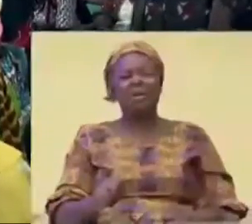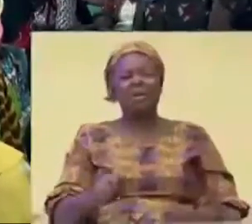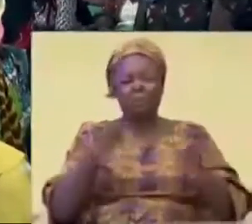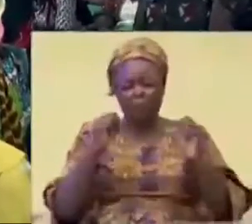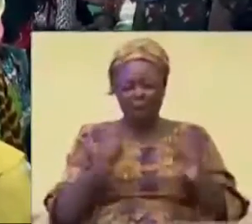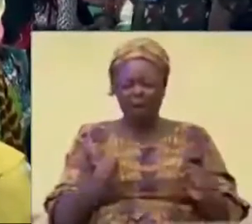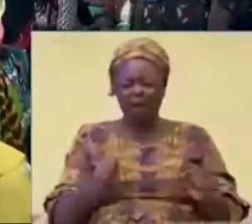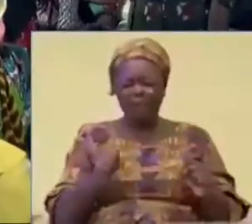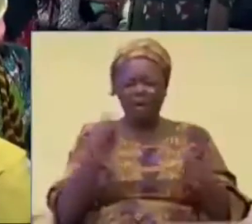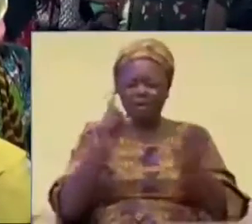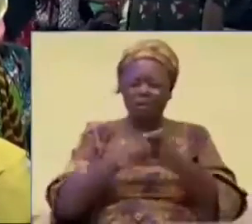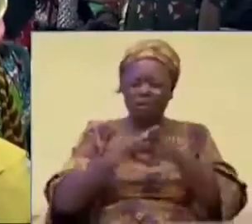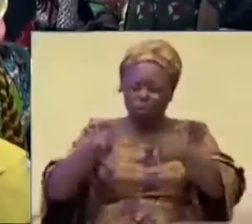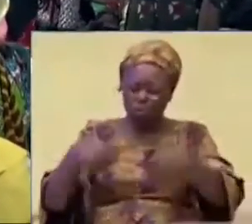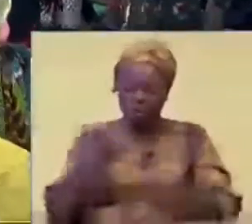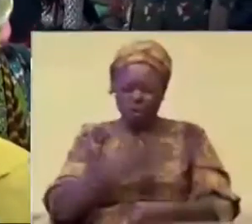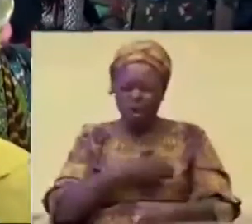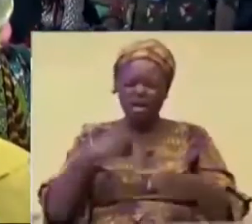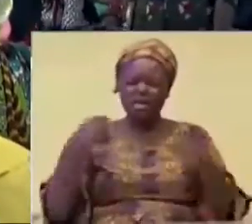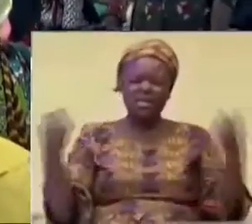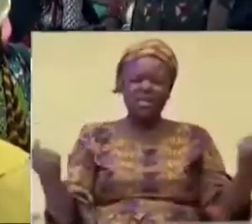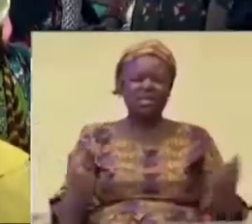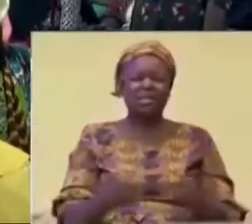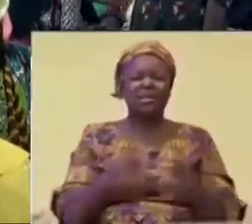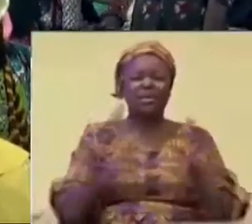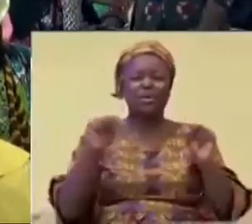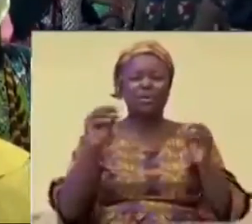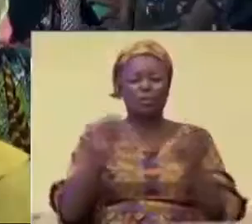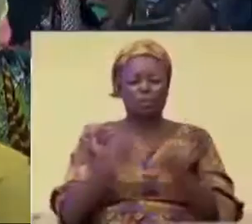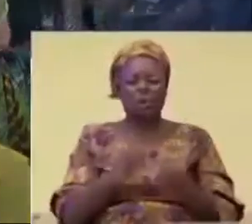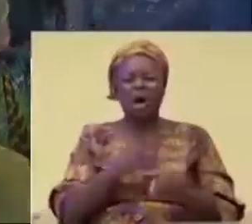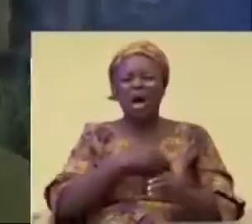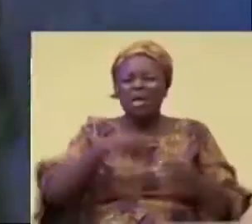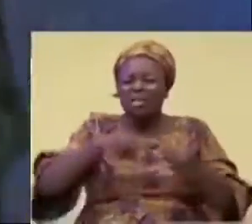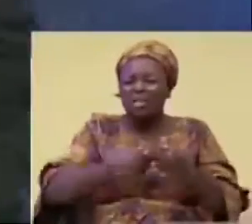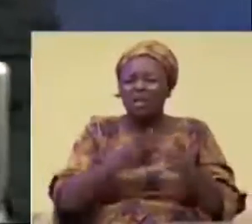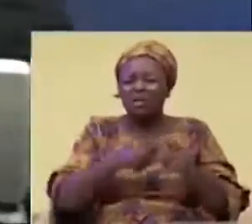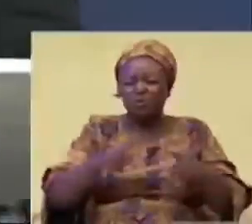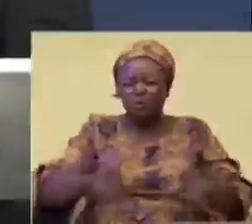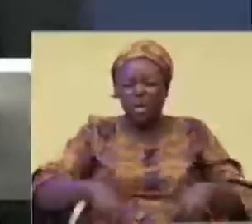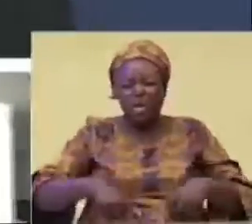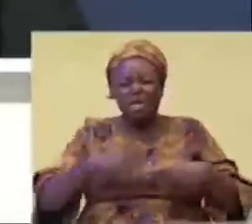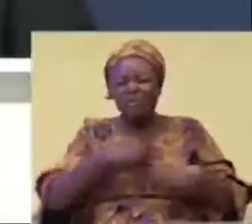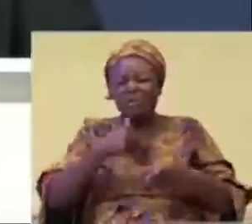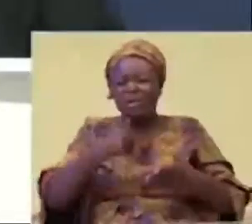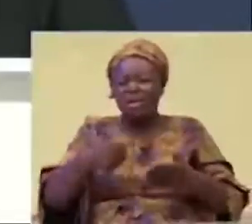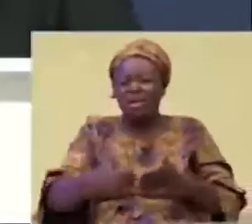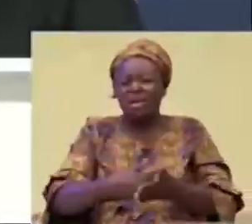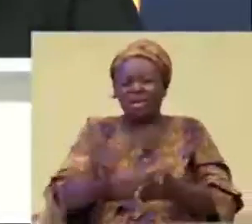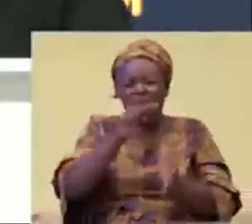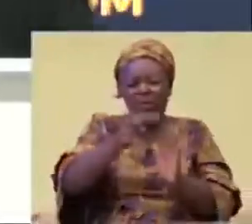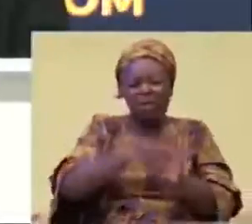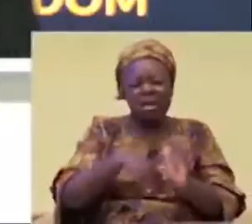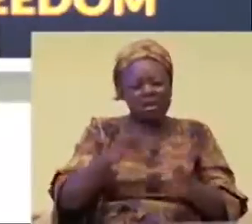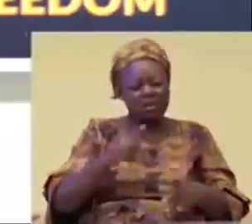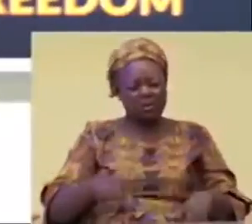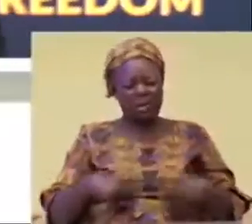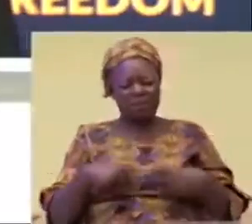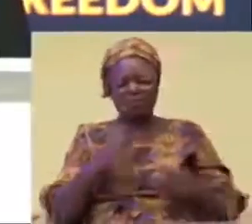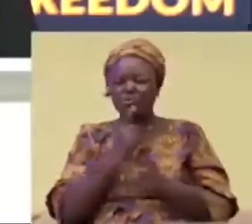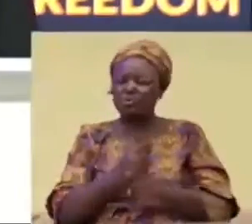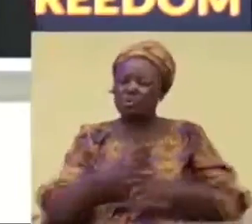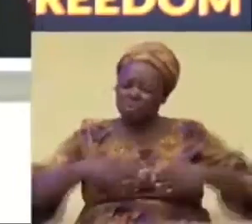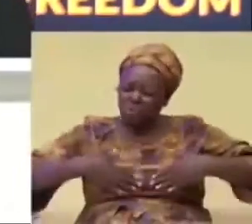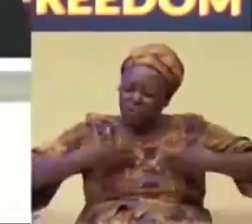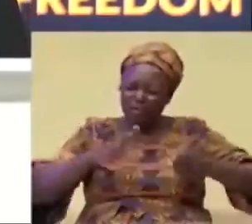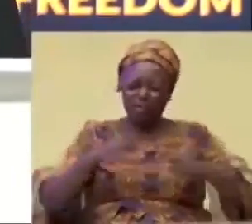strengthening virtue to go and sin no more. And now begin to live in newness of